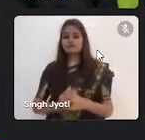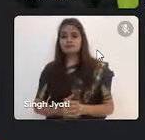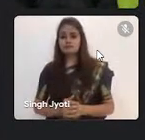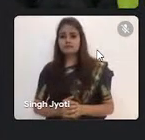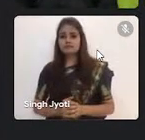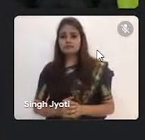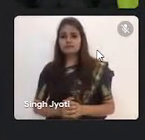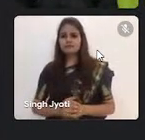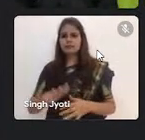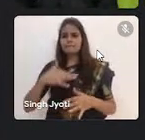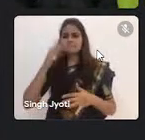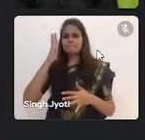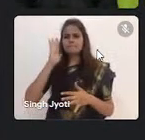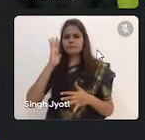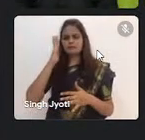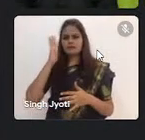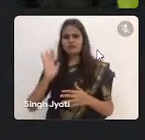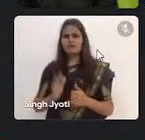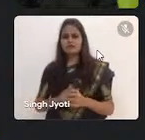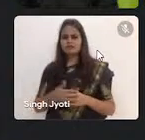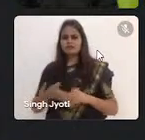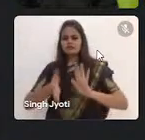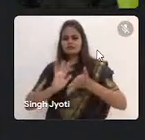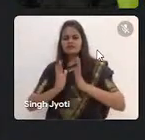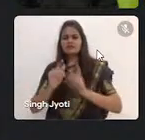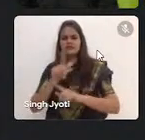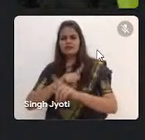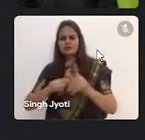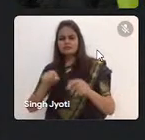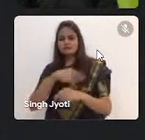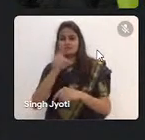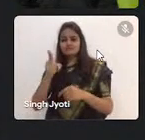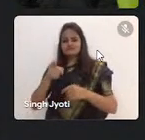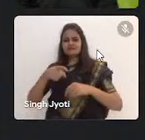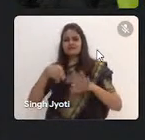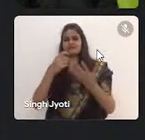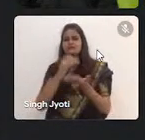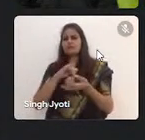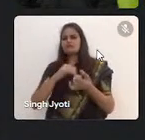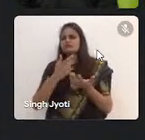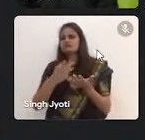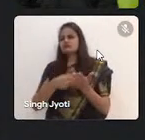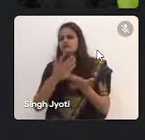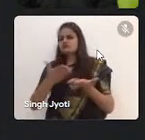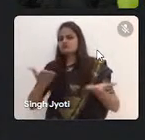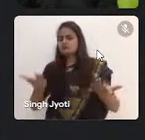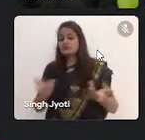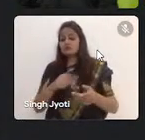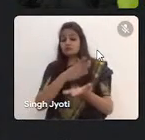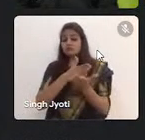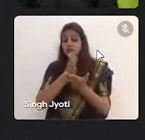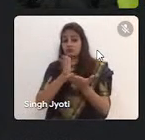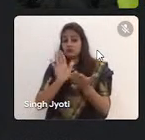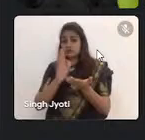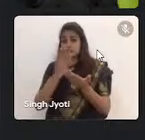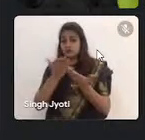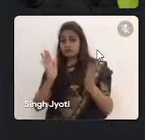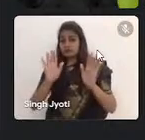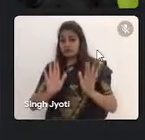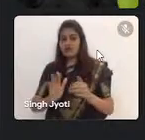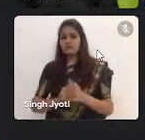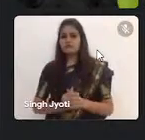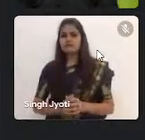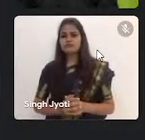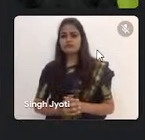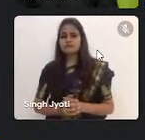very accurate tagging of the source material, or have facility, you know, have access